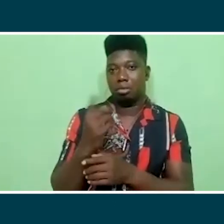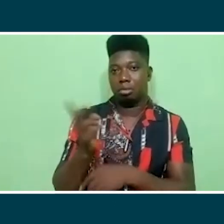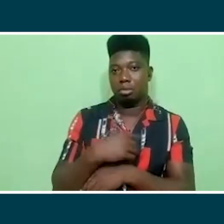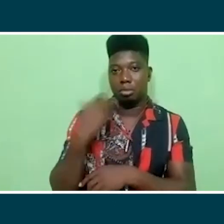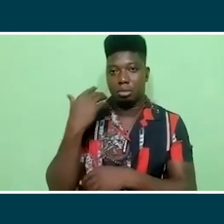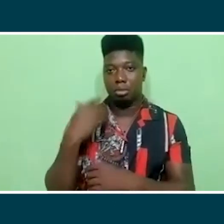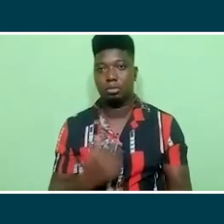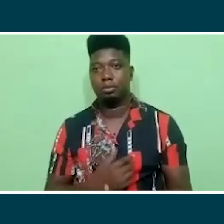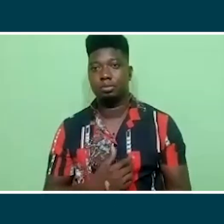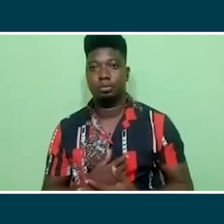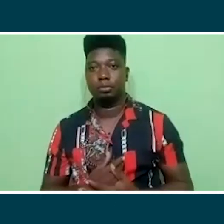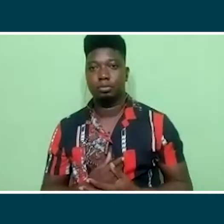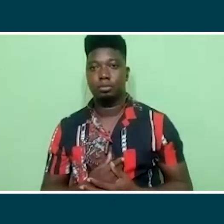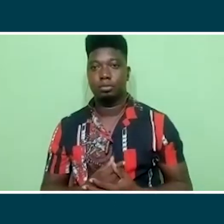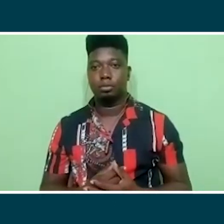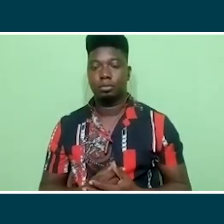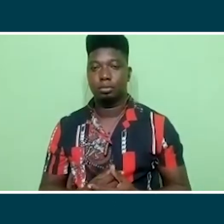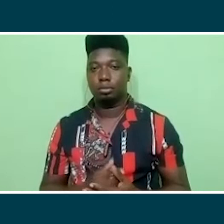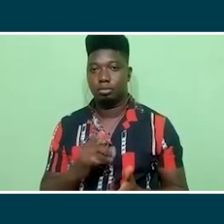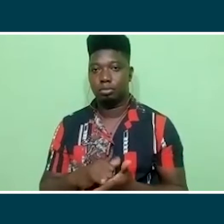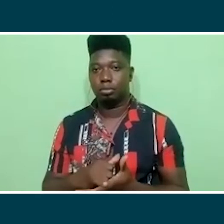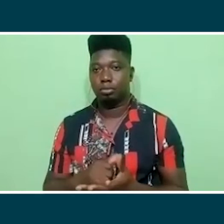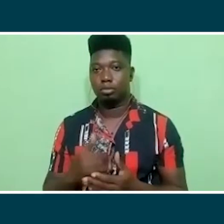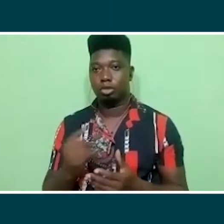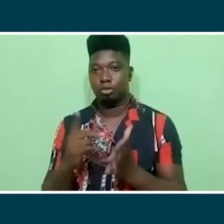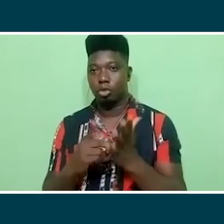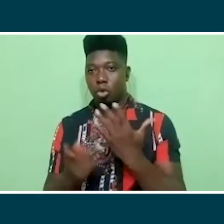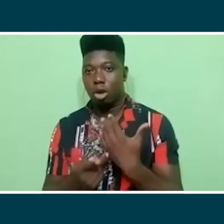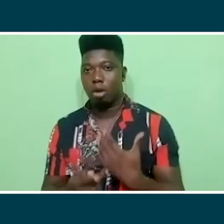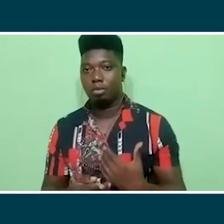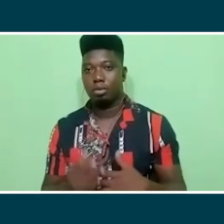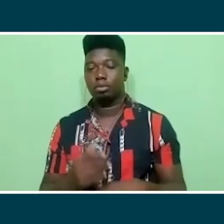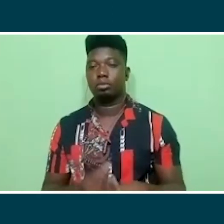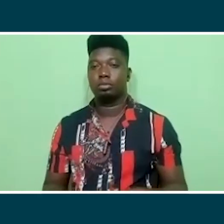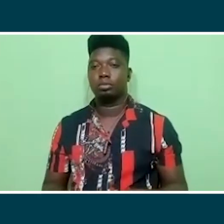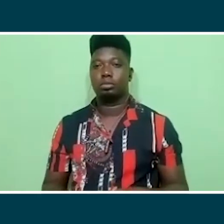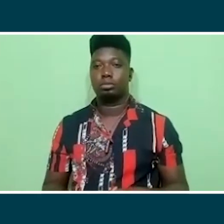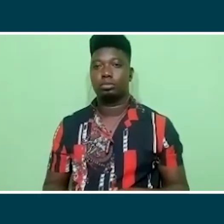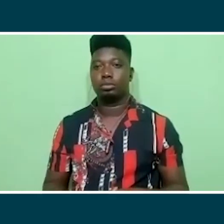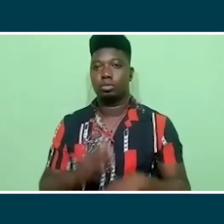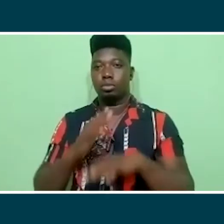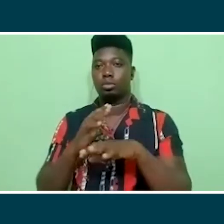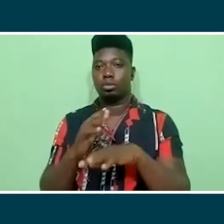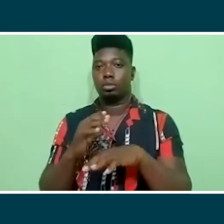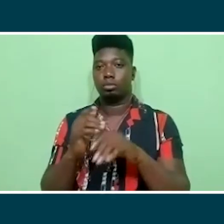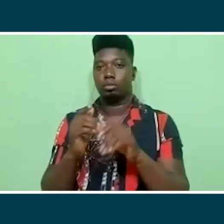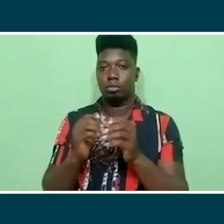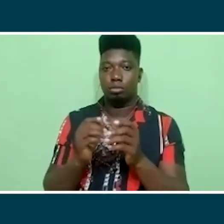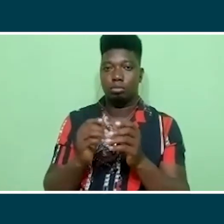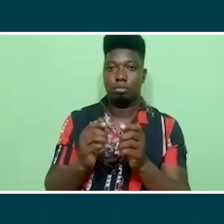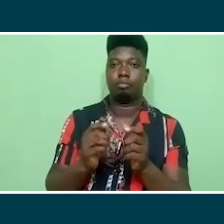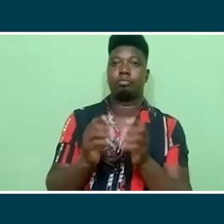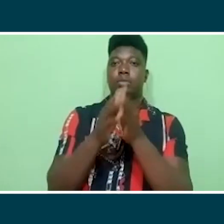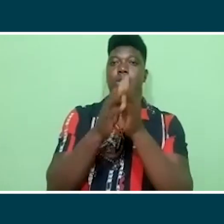some community outreach programs on sexual reproductive health, where I was meeting some Black communities and what. So